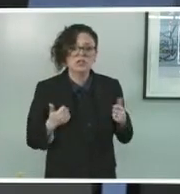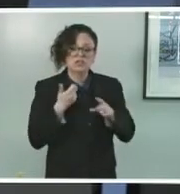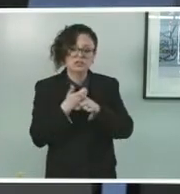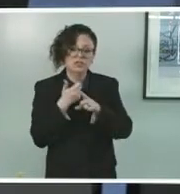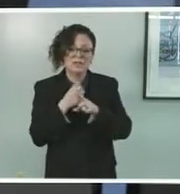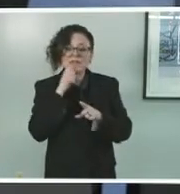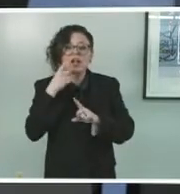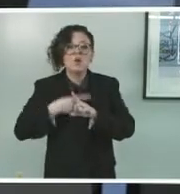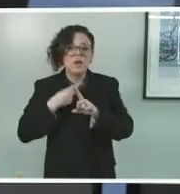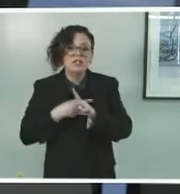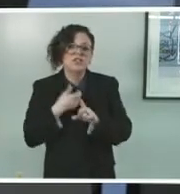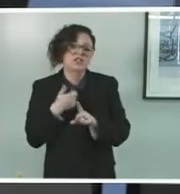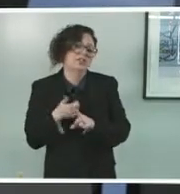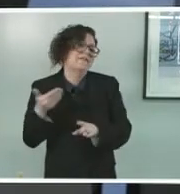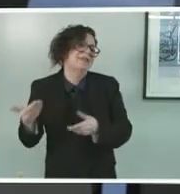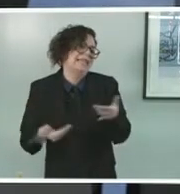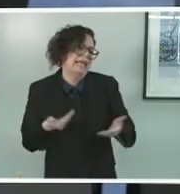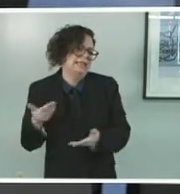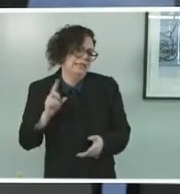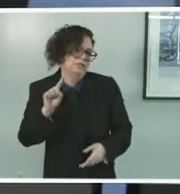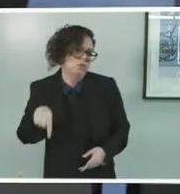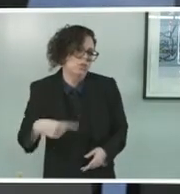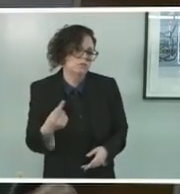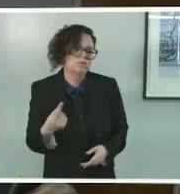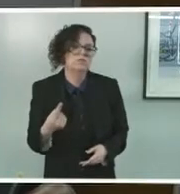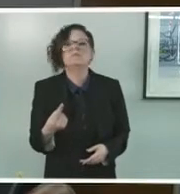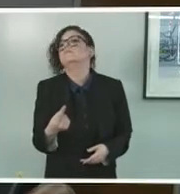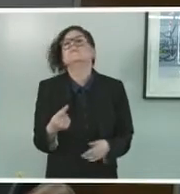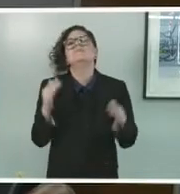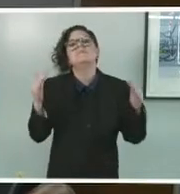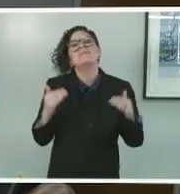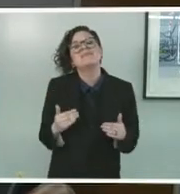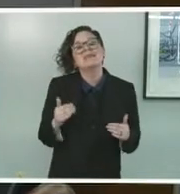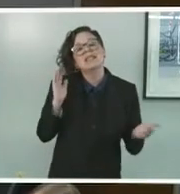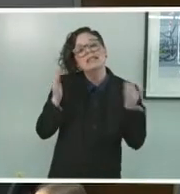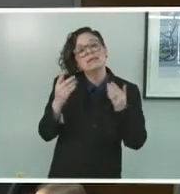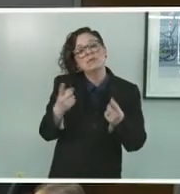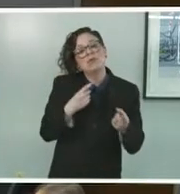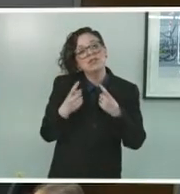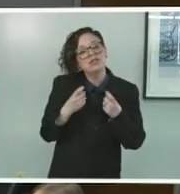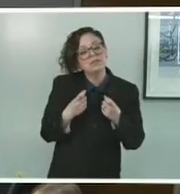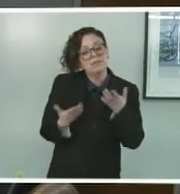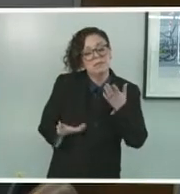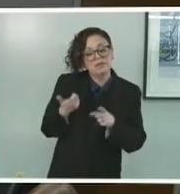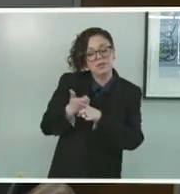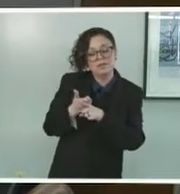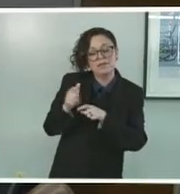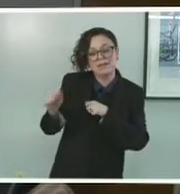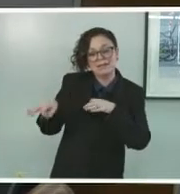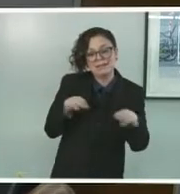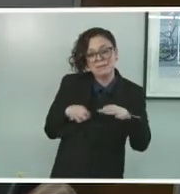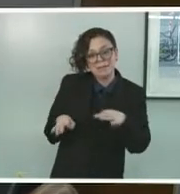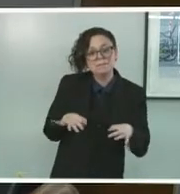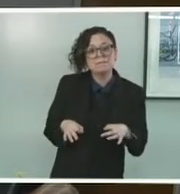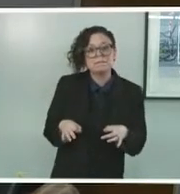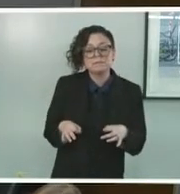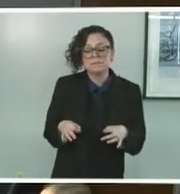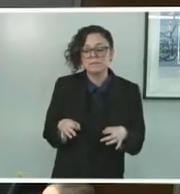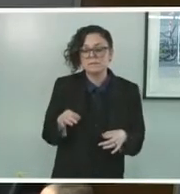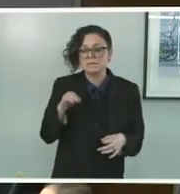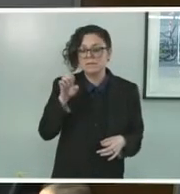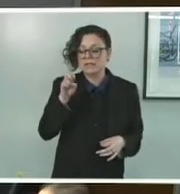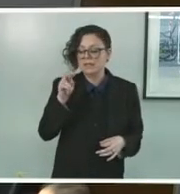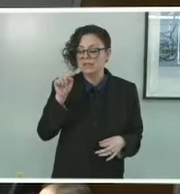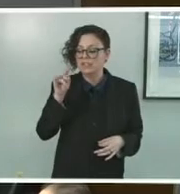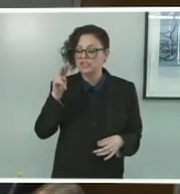a guest. Guest. Right. Okay. Correct. So a similar question was that, and maybe you can explain this after I ask it, but evictions are